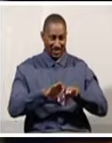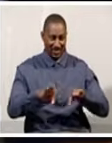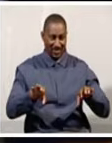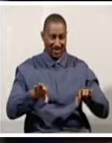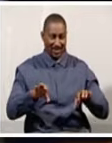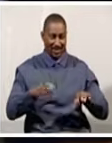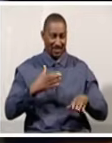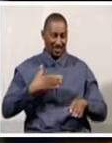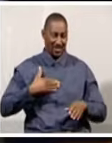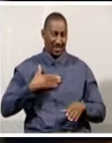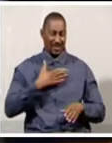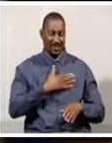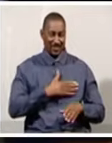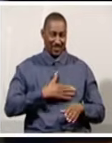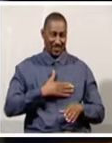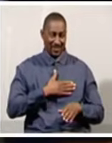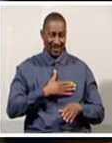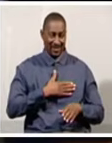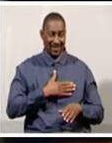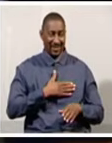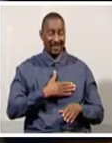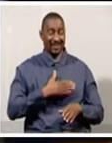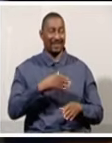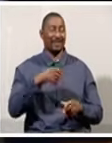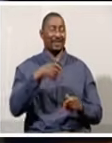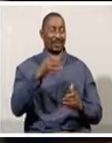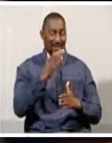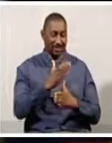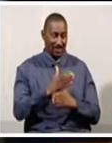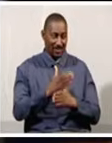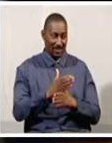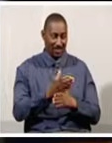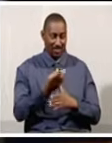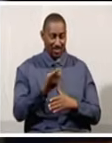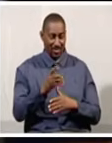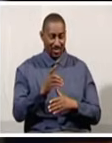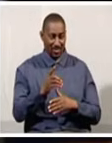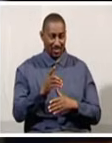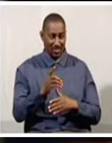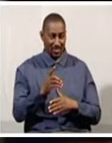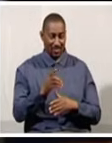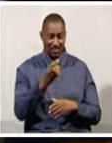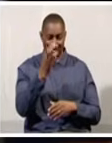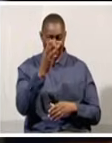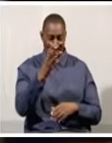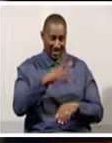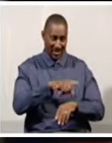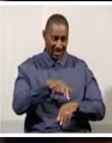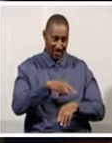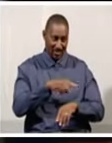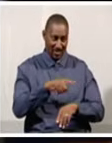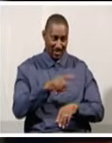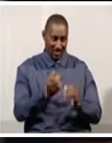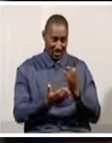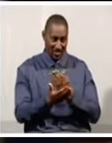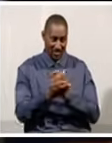within, from what I looked like on the outside. But I managed to pull through the 3 hours of the breakfast program, but it was